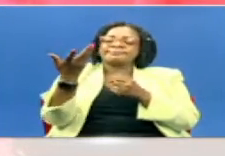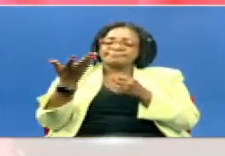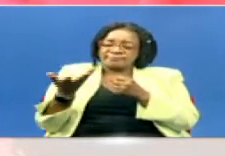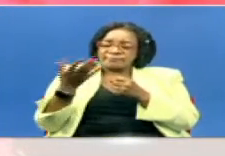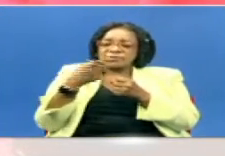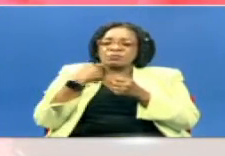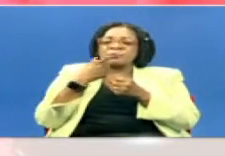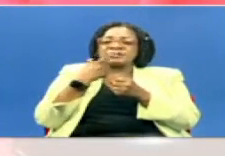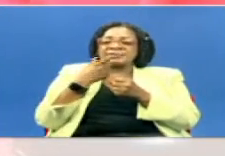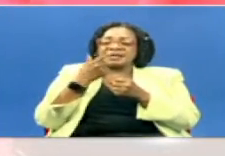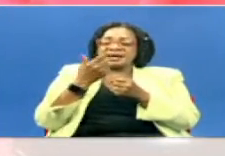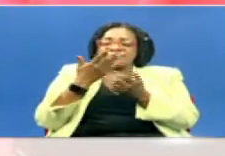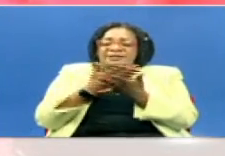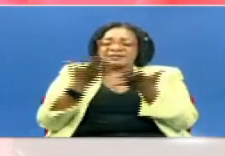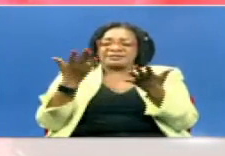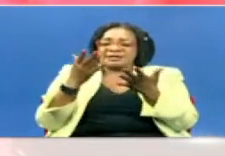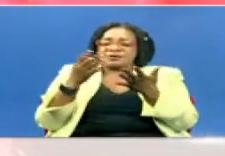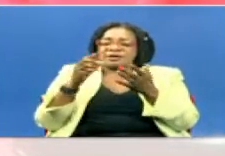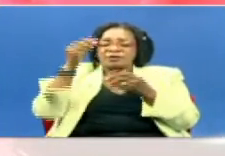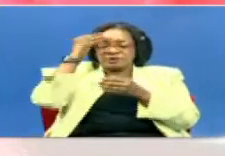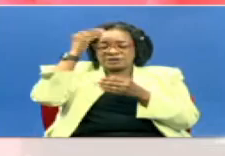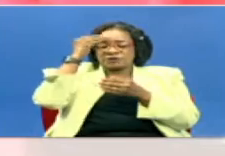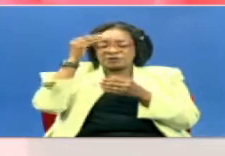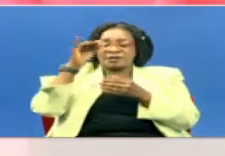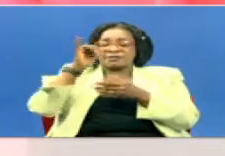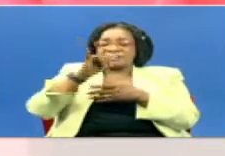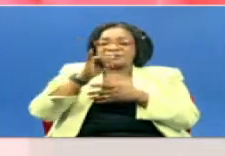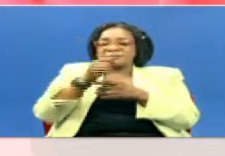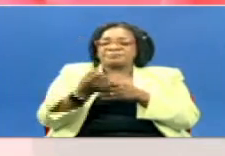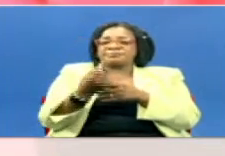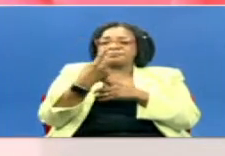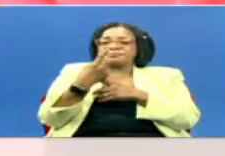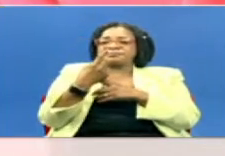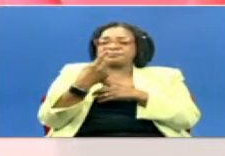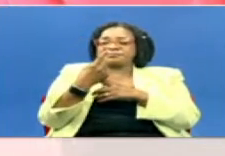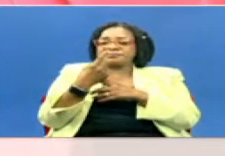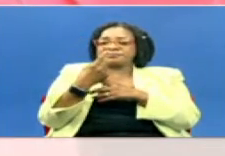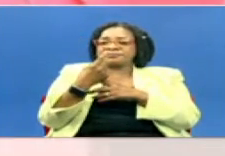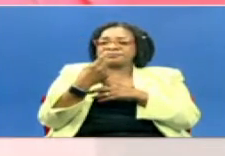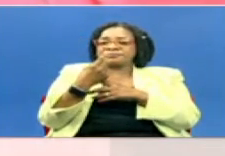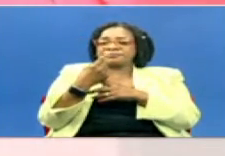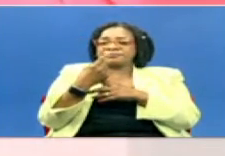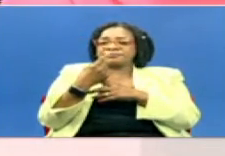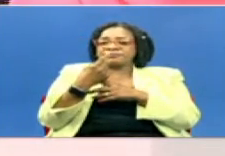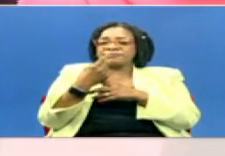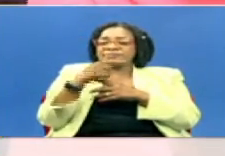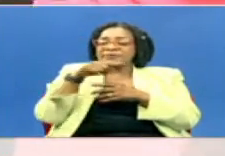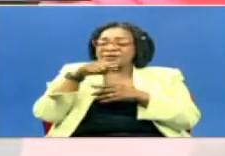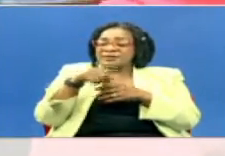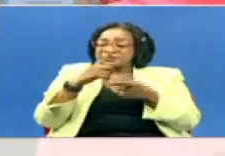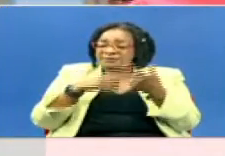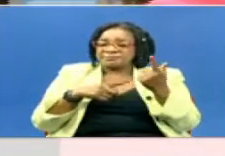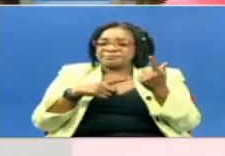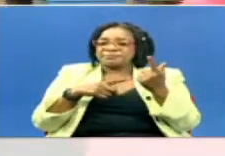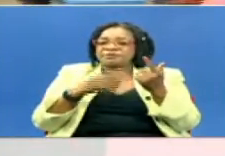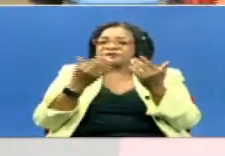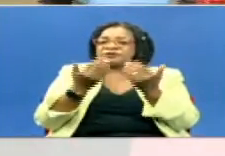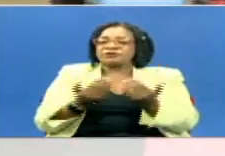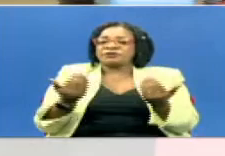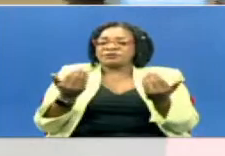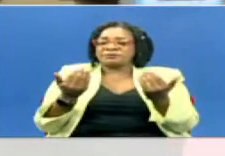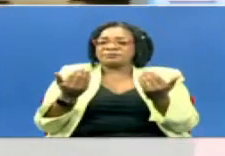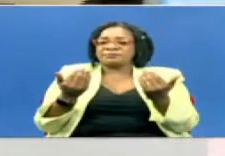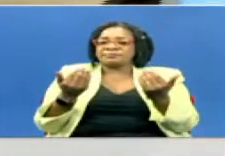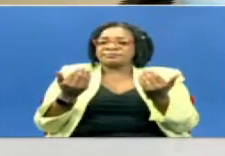certain things on education, the subject I've just raised, Zainab, that this year, the children